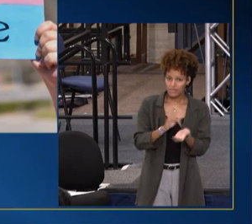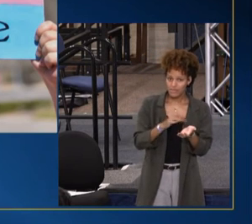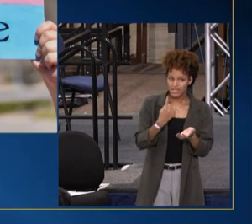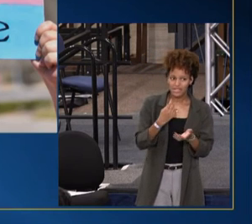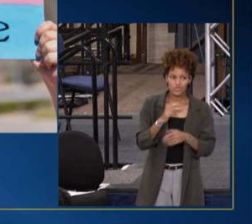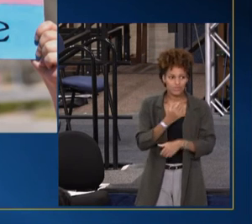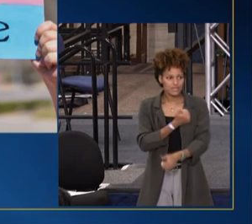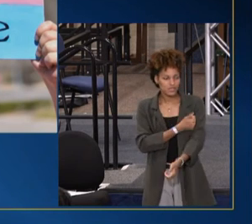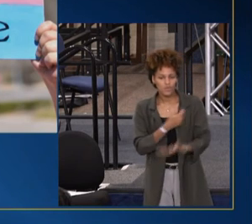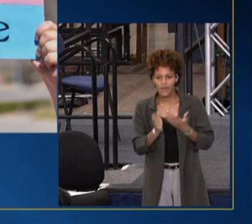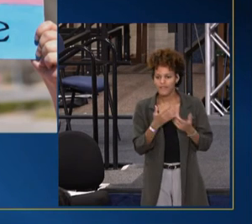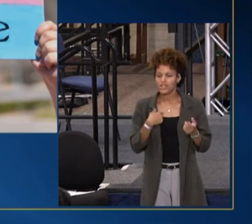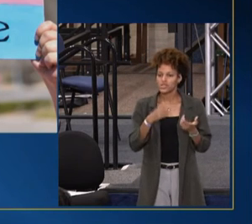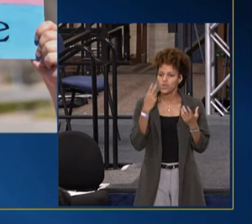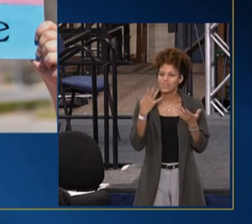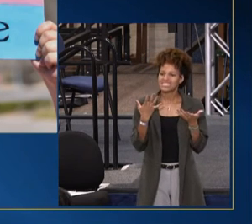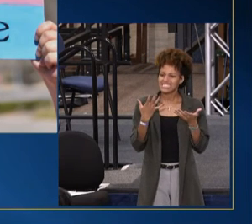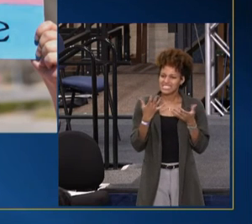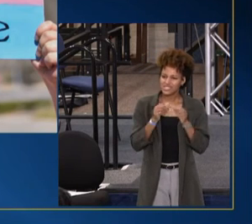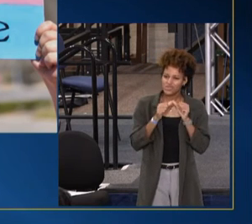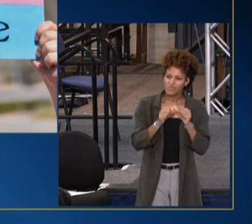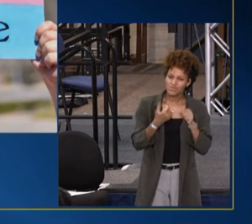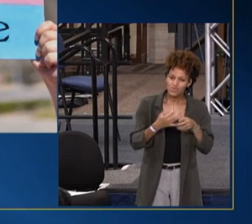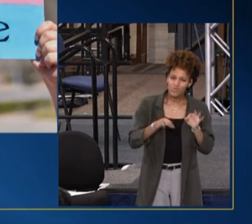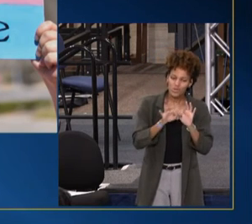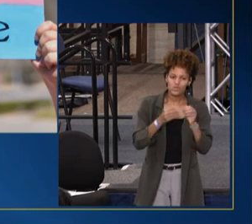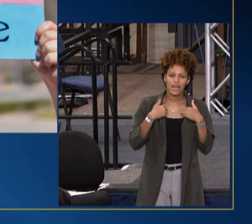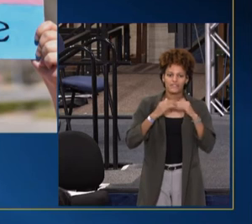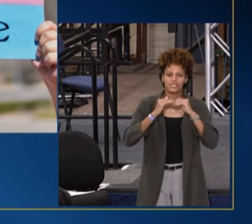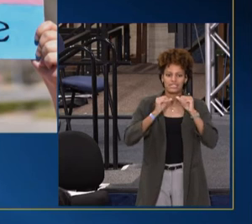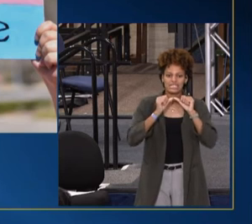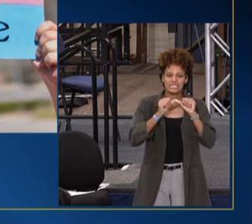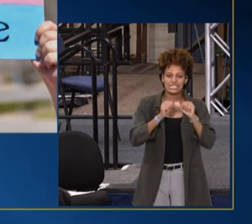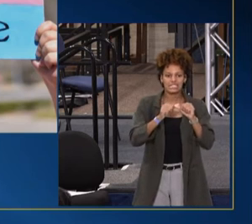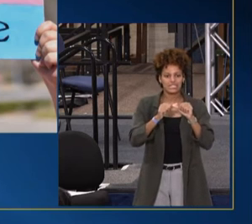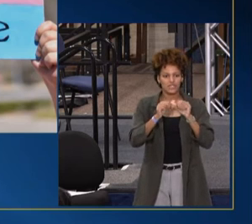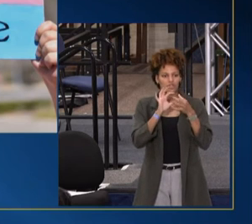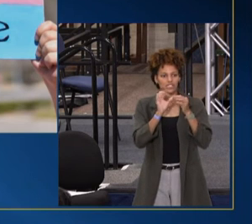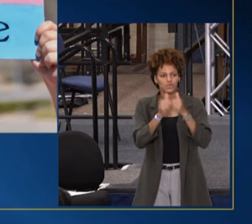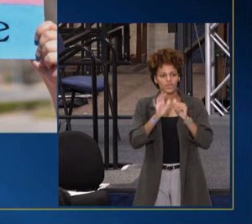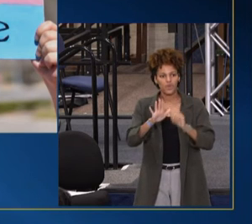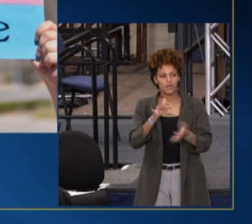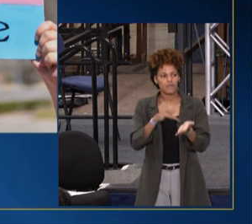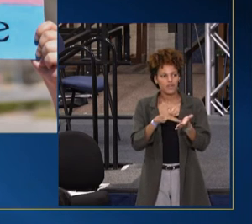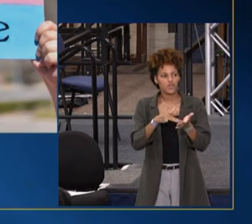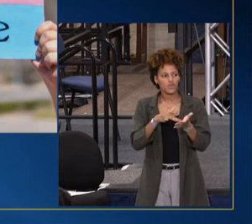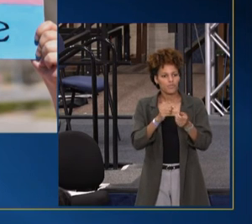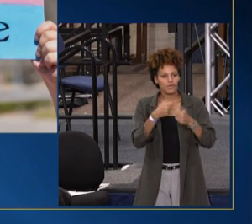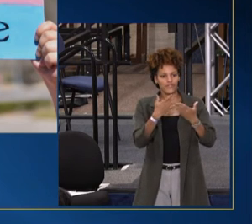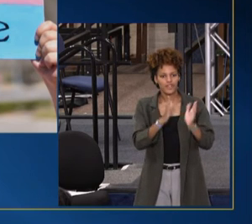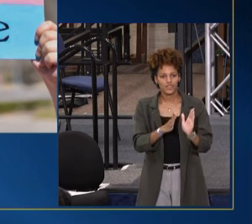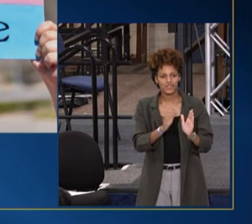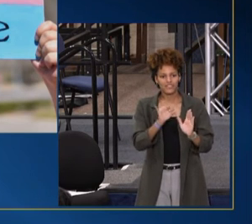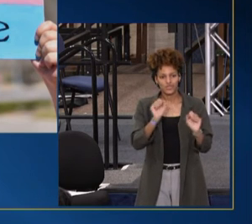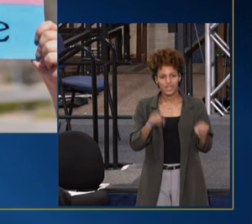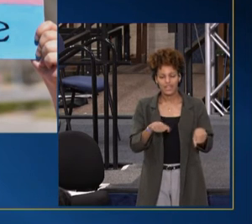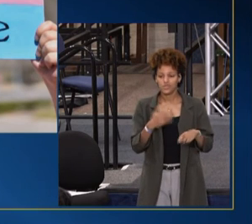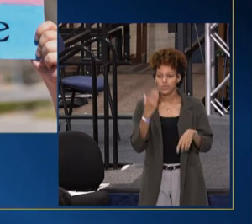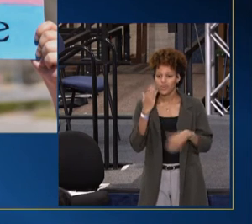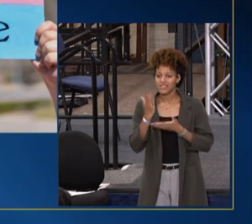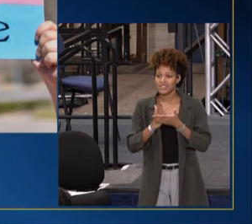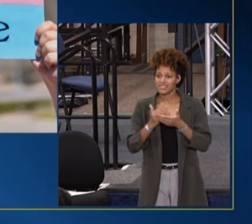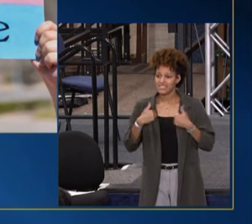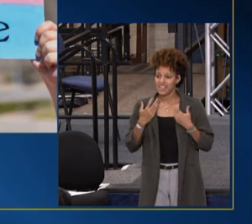doing so consistently and having a stable relationship with your medical provider if you at all can. We know that our young people